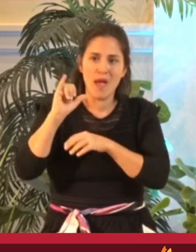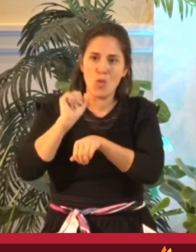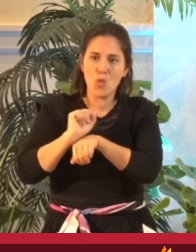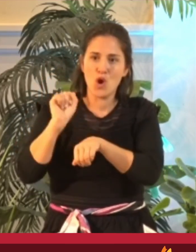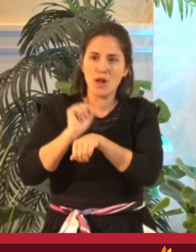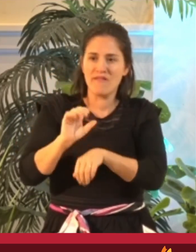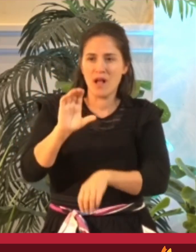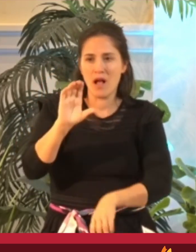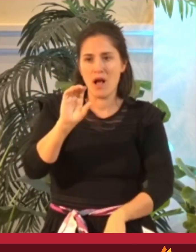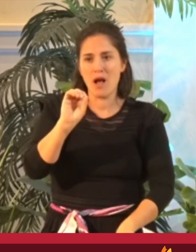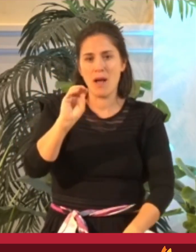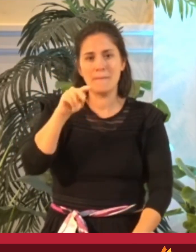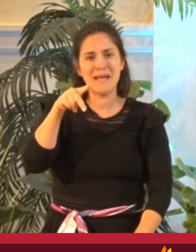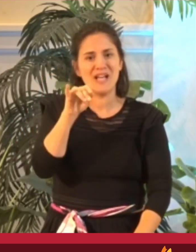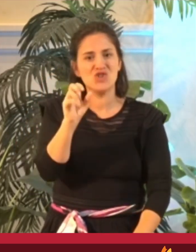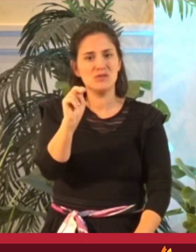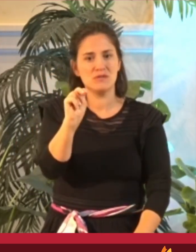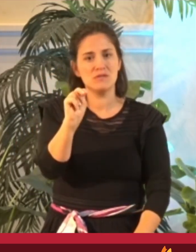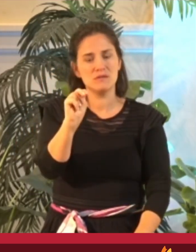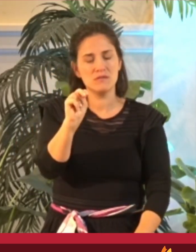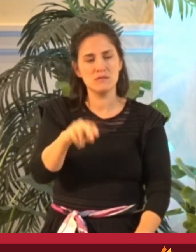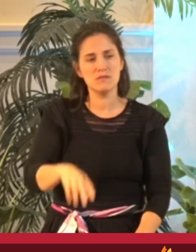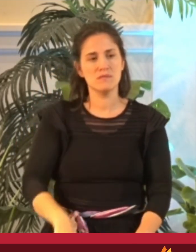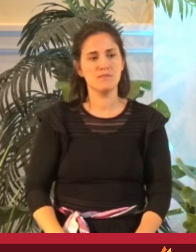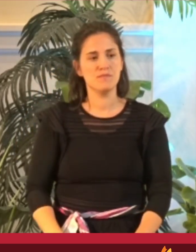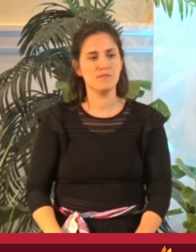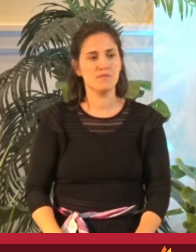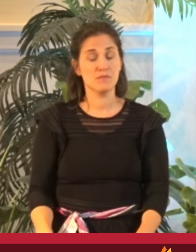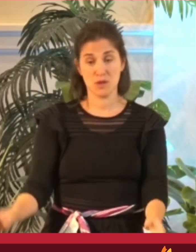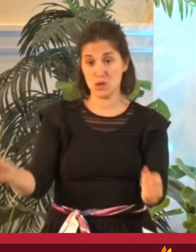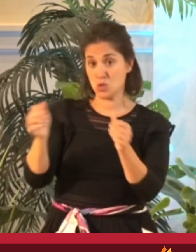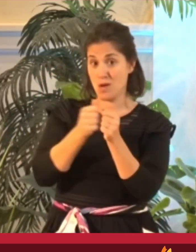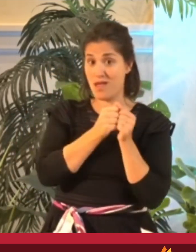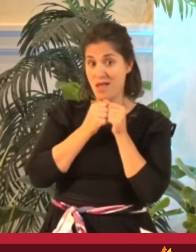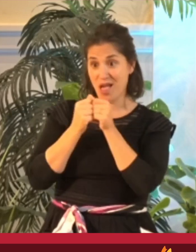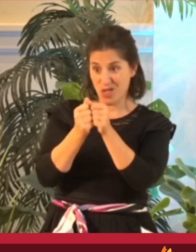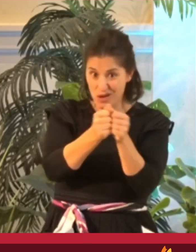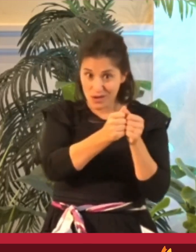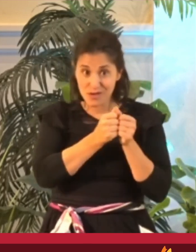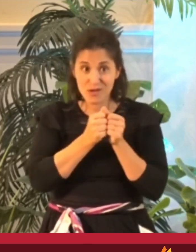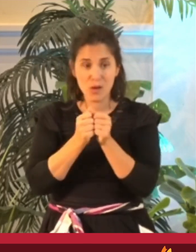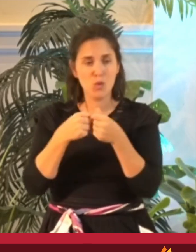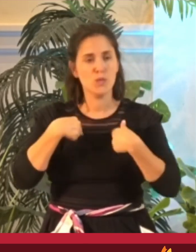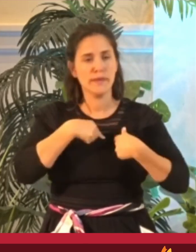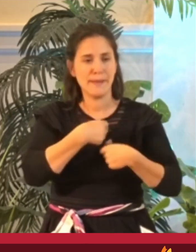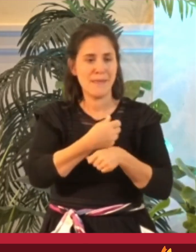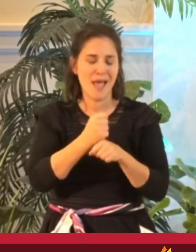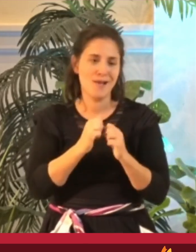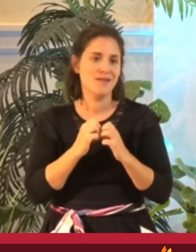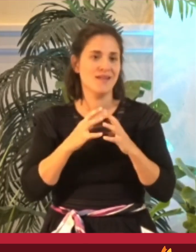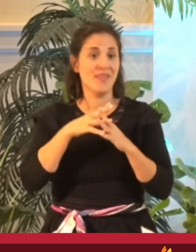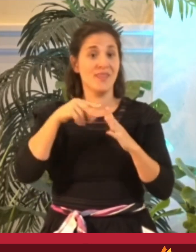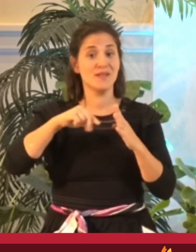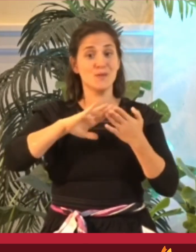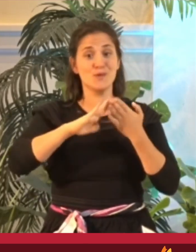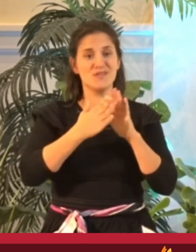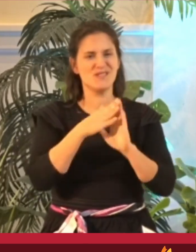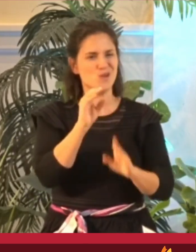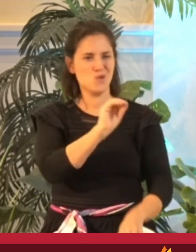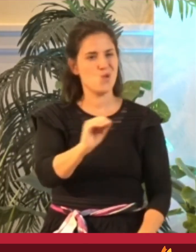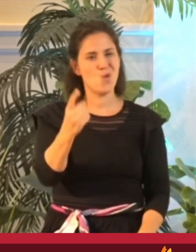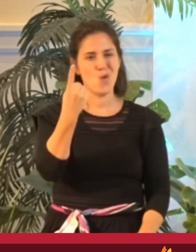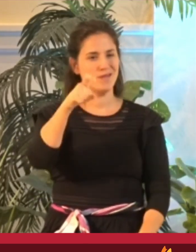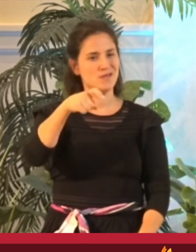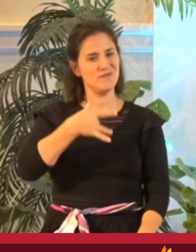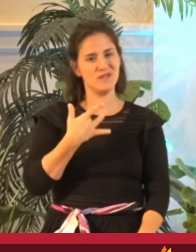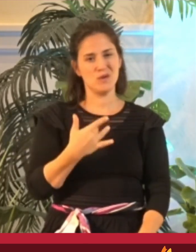other. Together, we are creating a community where no one needs to feel alone, no one